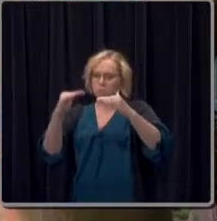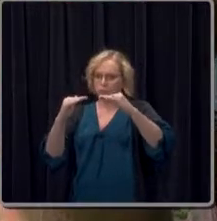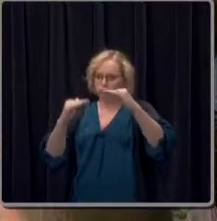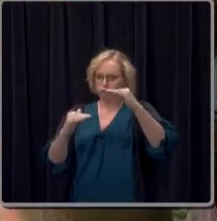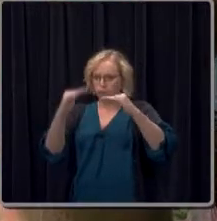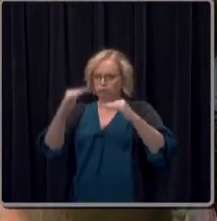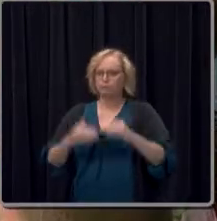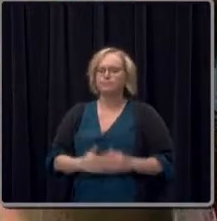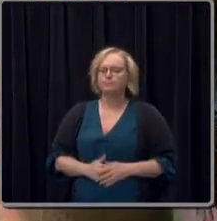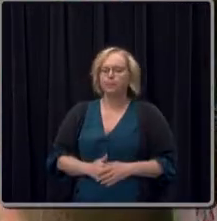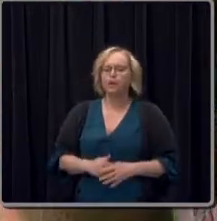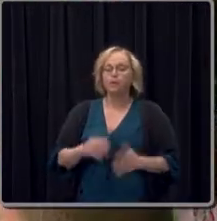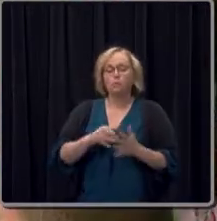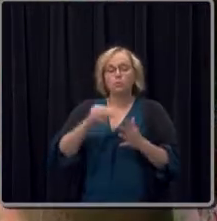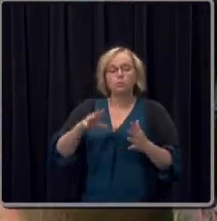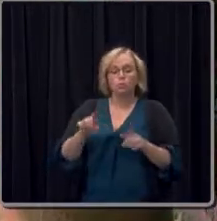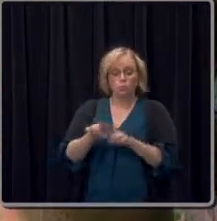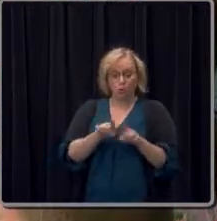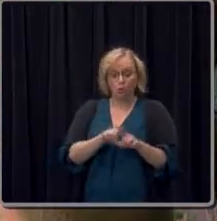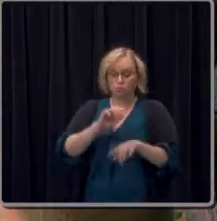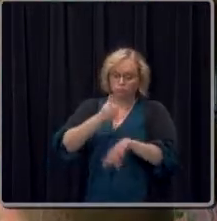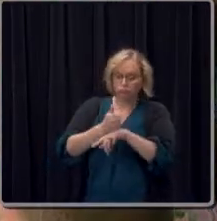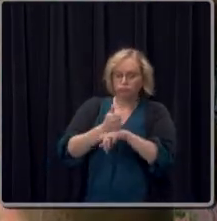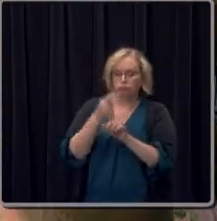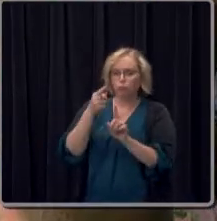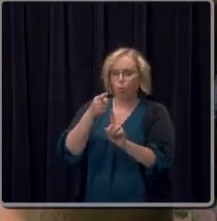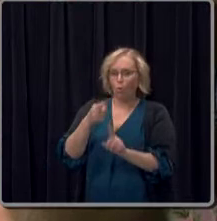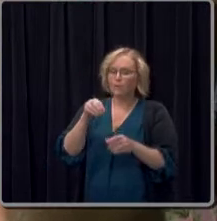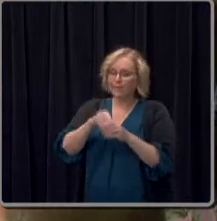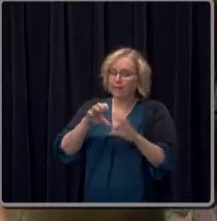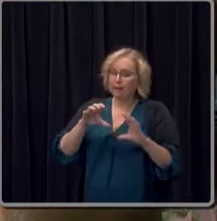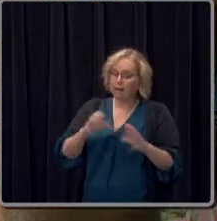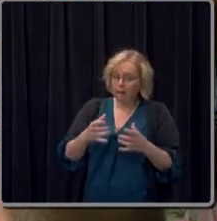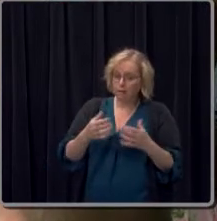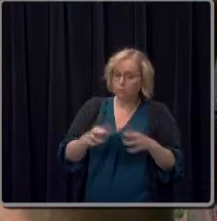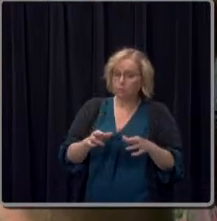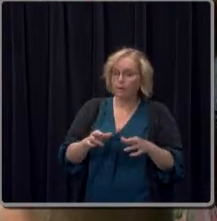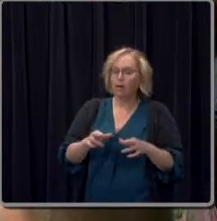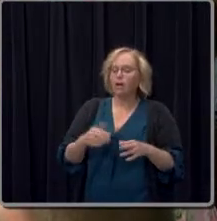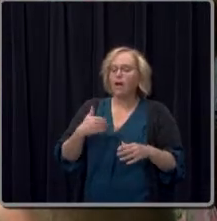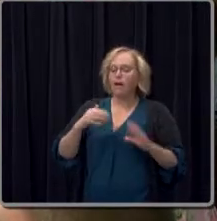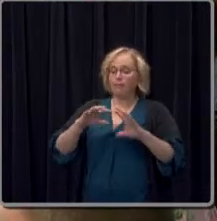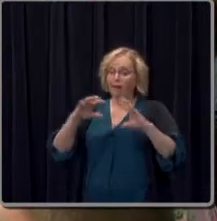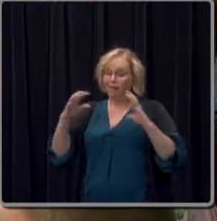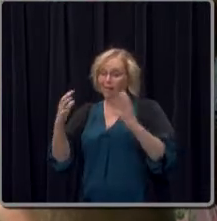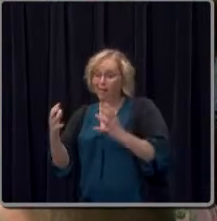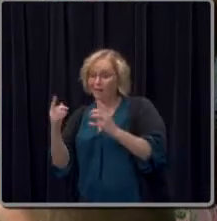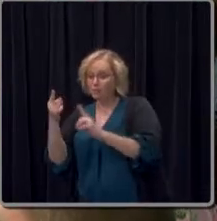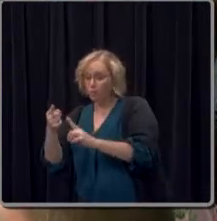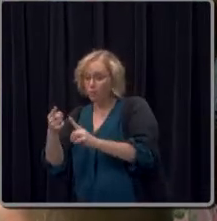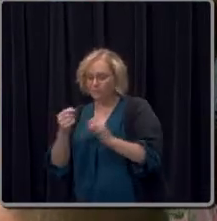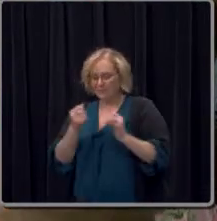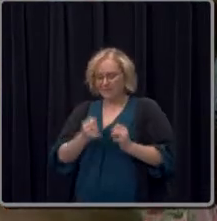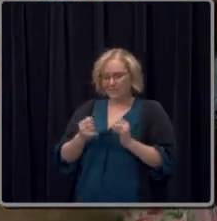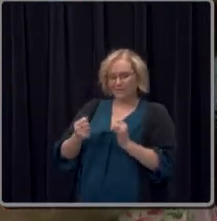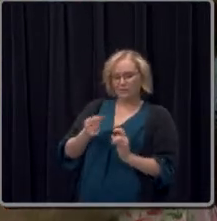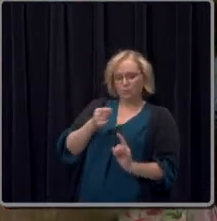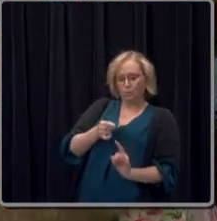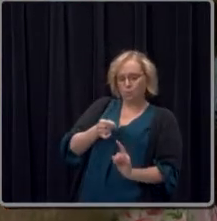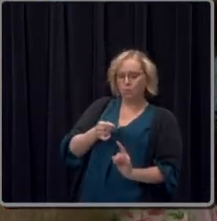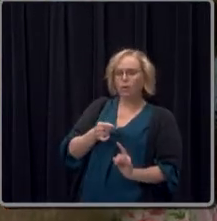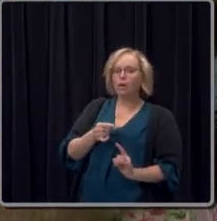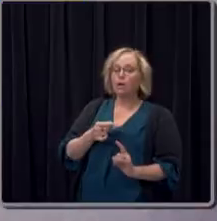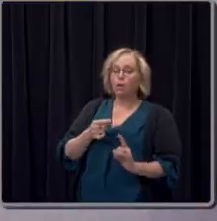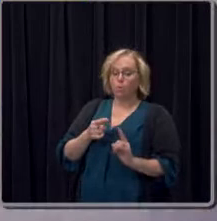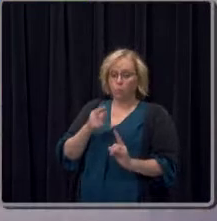Students also set goals in their classrooms. They set class goals, individual goals, and when goals are met,